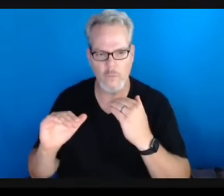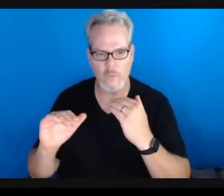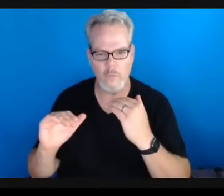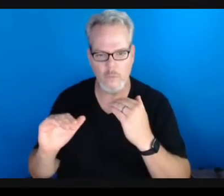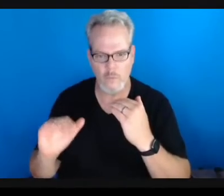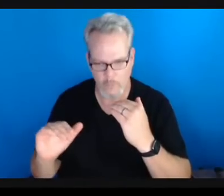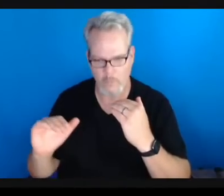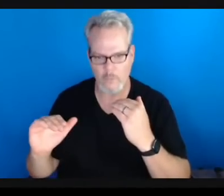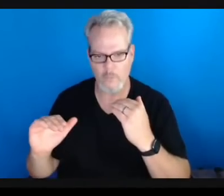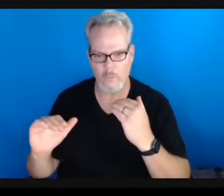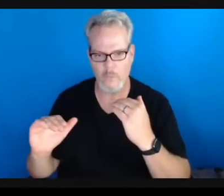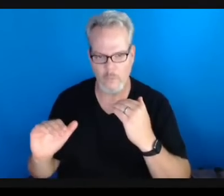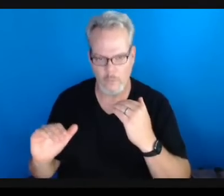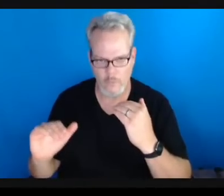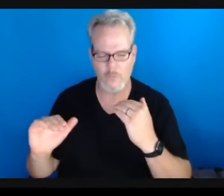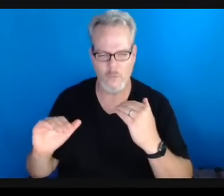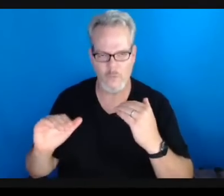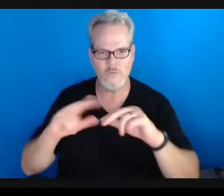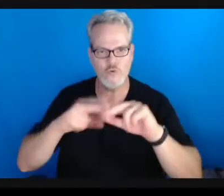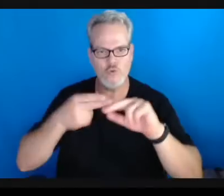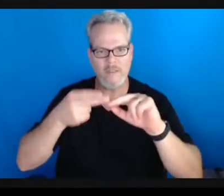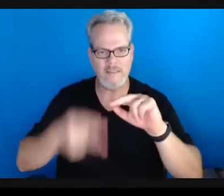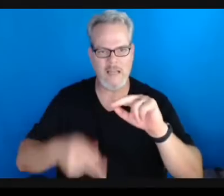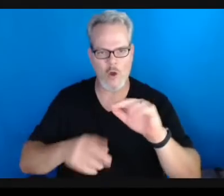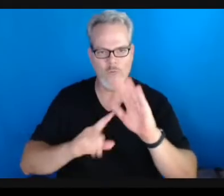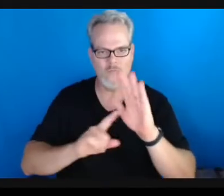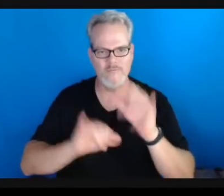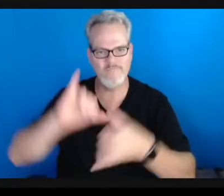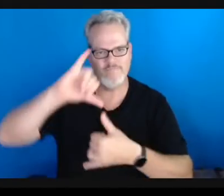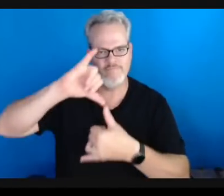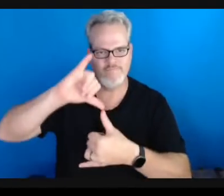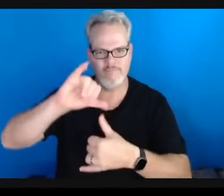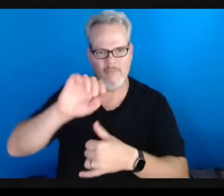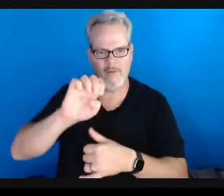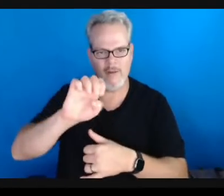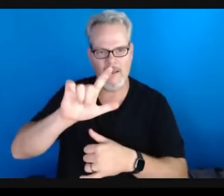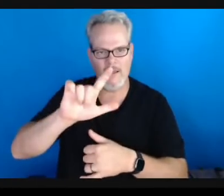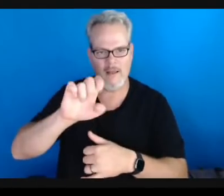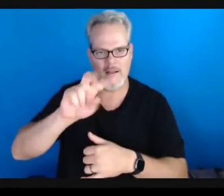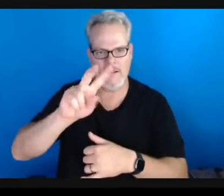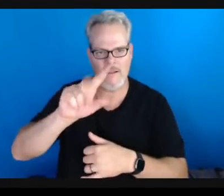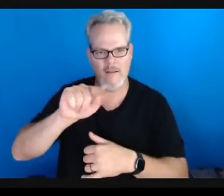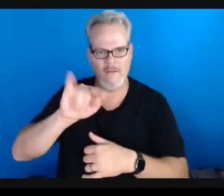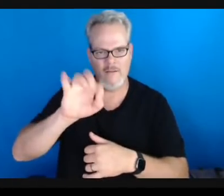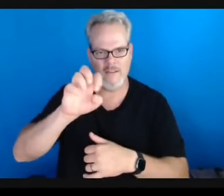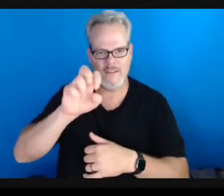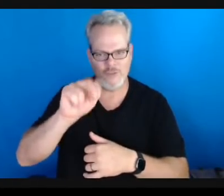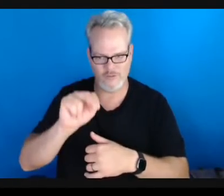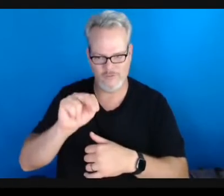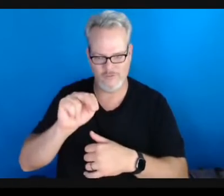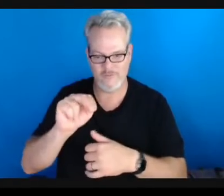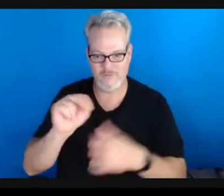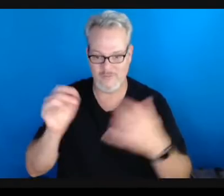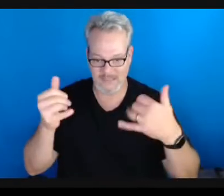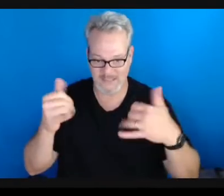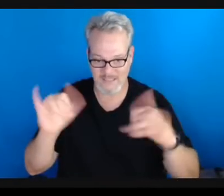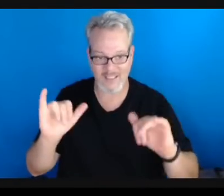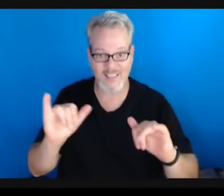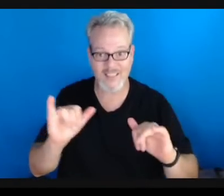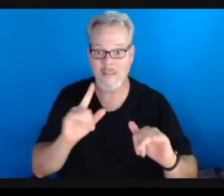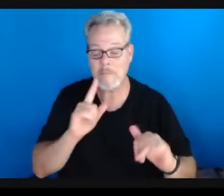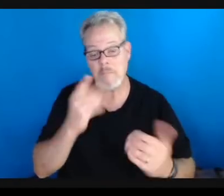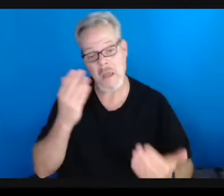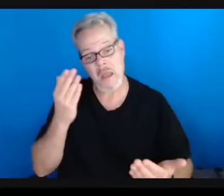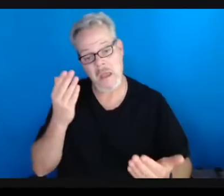and come back up here, but whatever that was, it's still coming flat to down in elevation, right? So actually